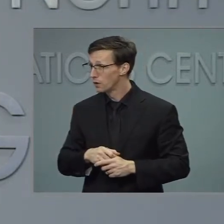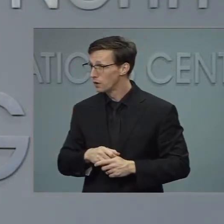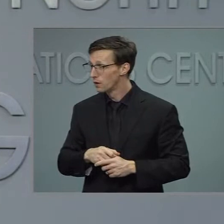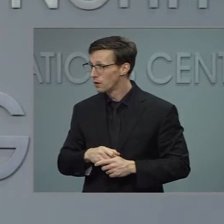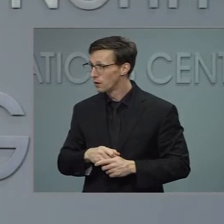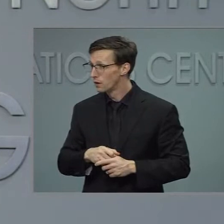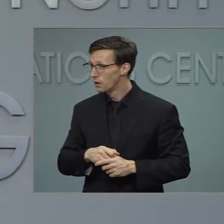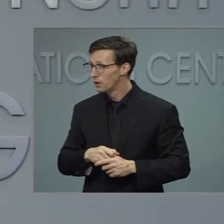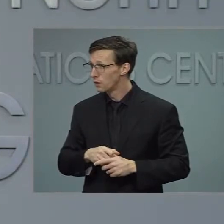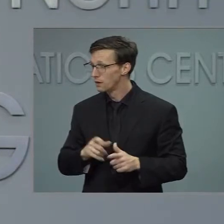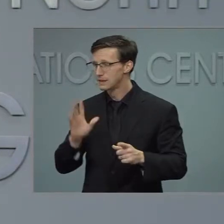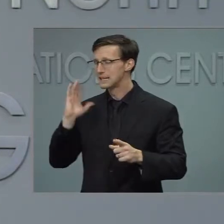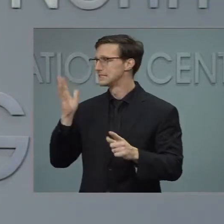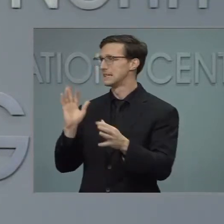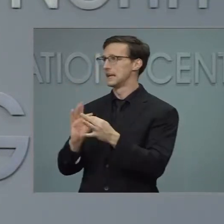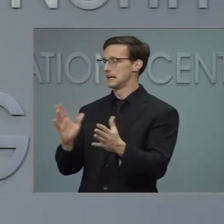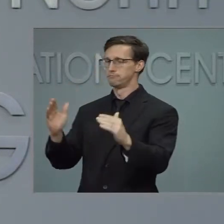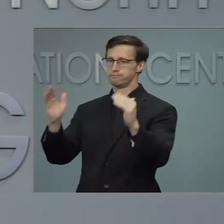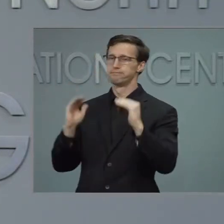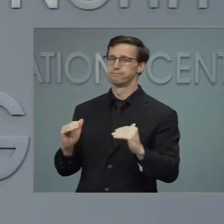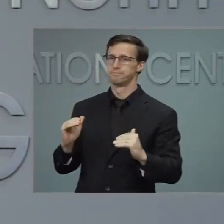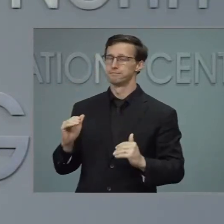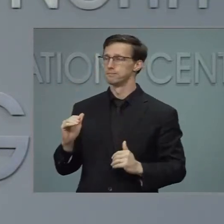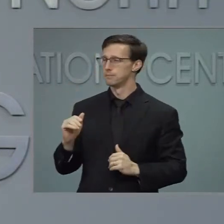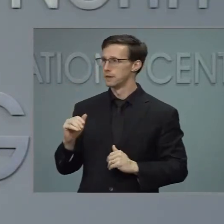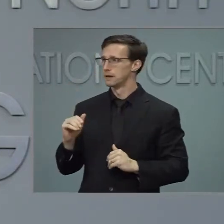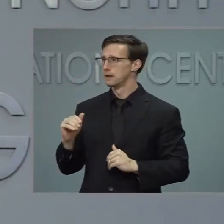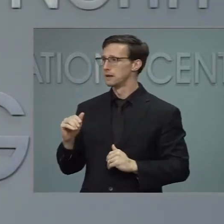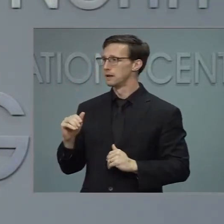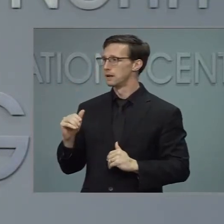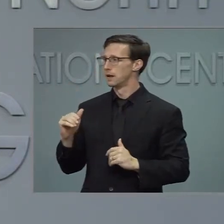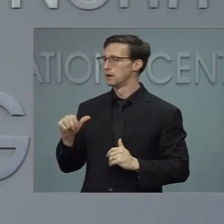We'll move on to Kate Martin with Carolina Public Press.